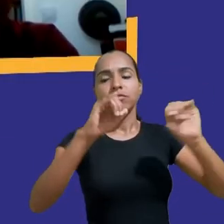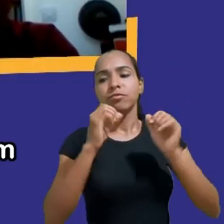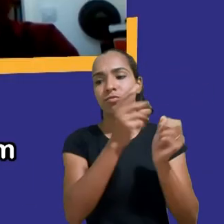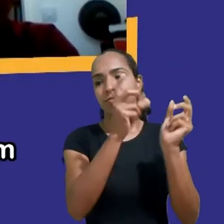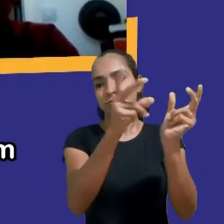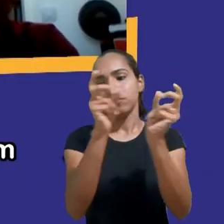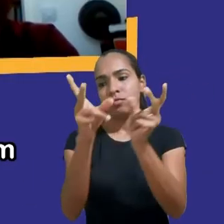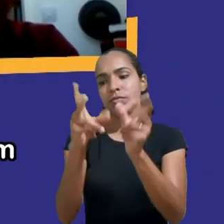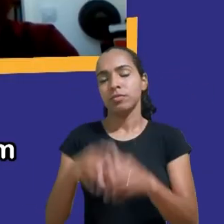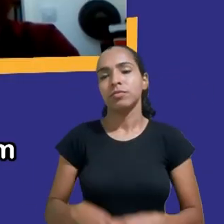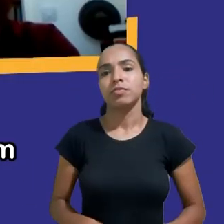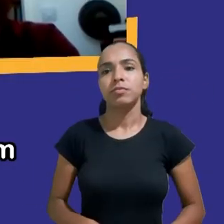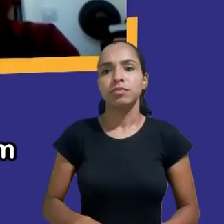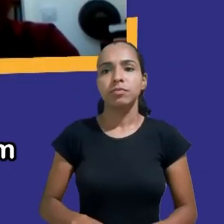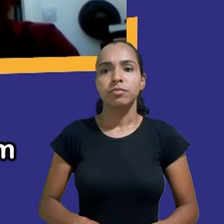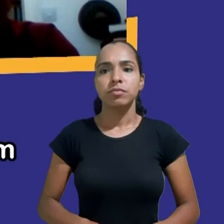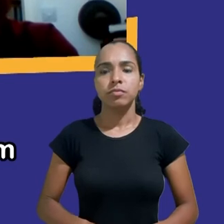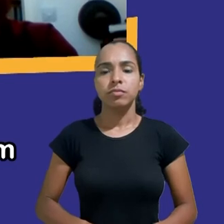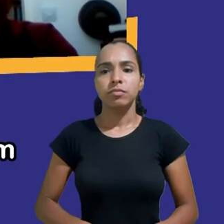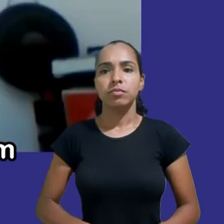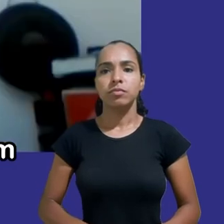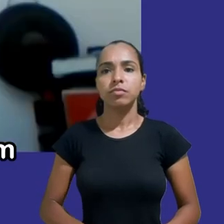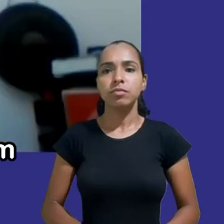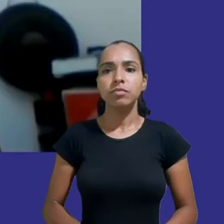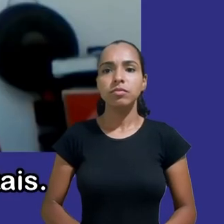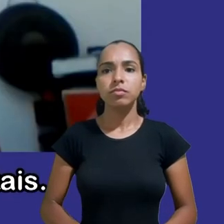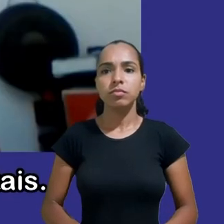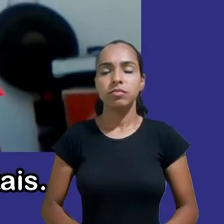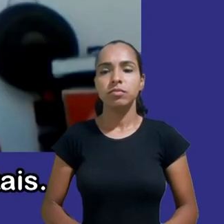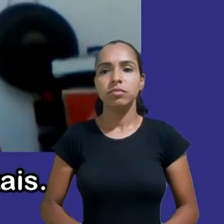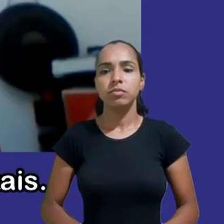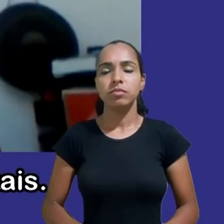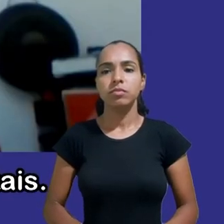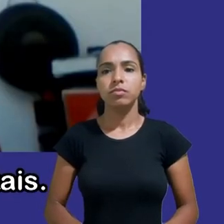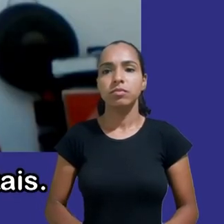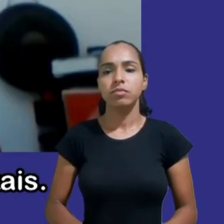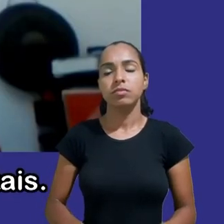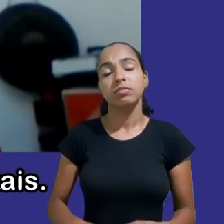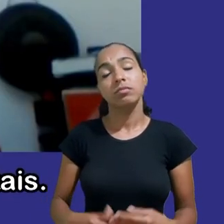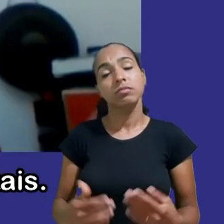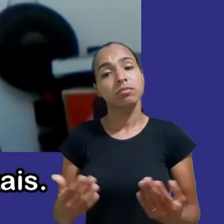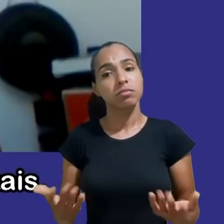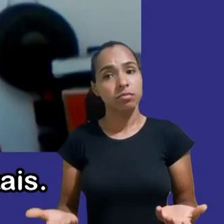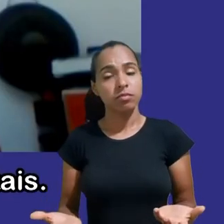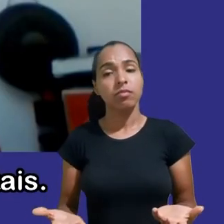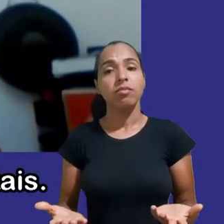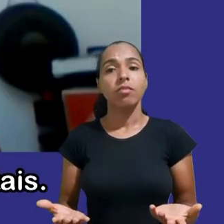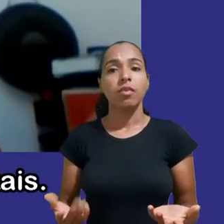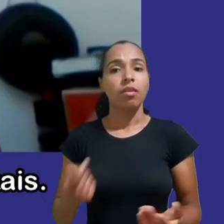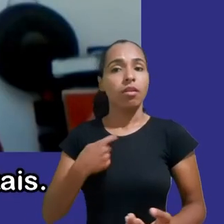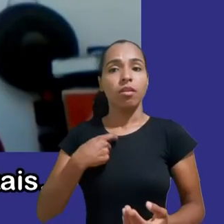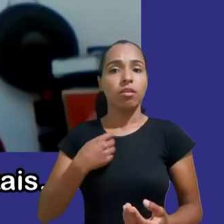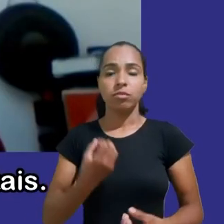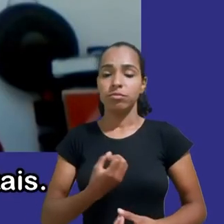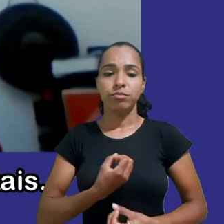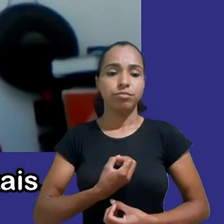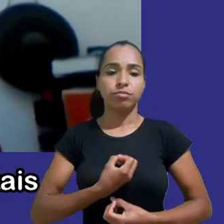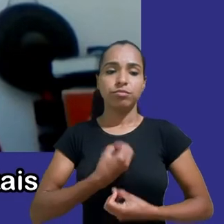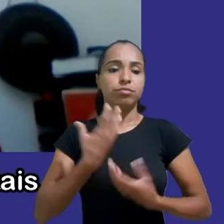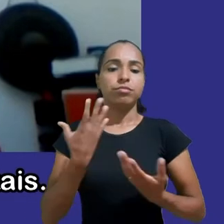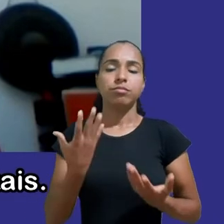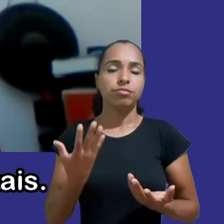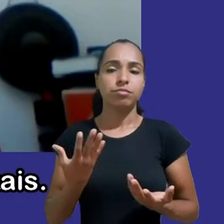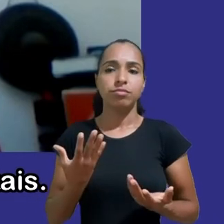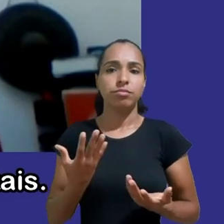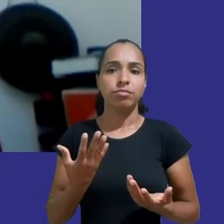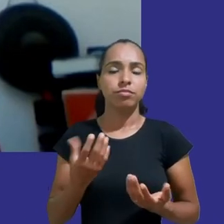well I mean a couple of things Josh got me really interested in the intersection of kind of children's experience of the online world and our